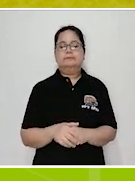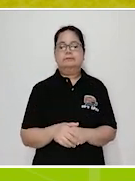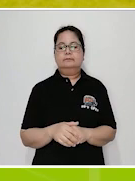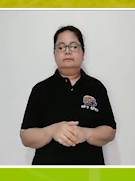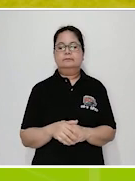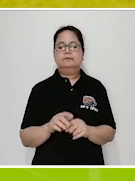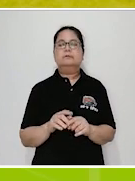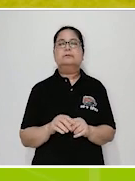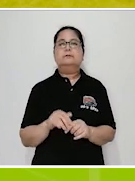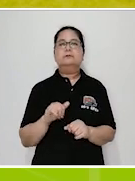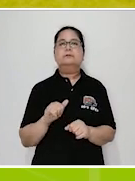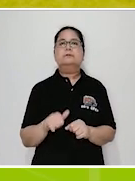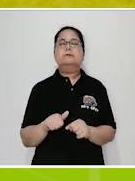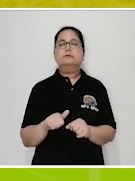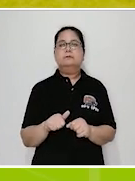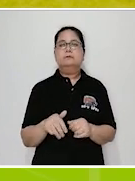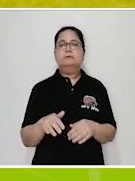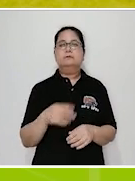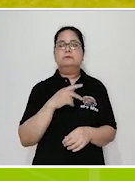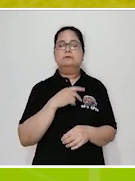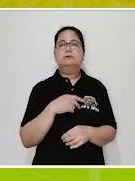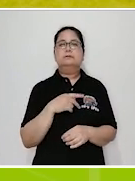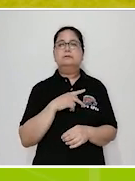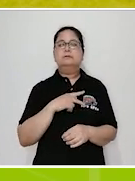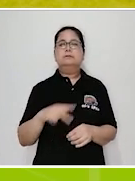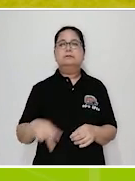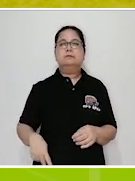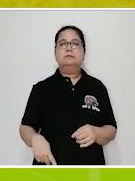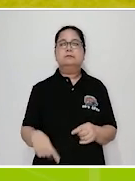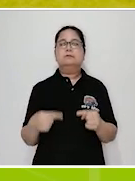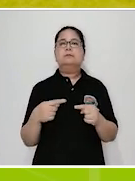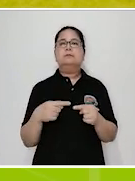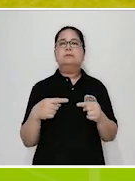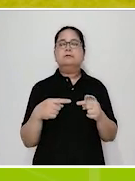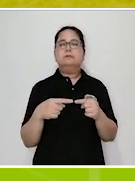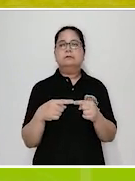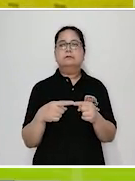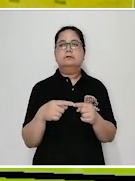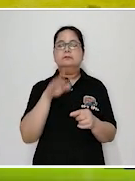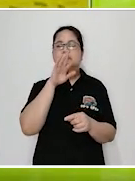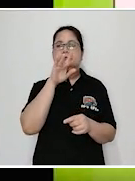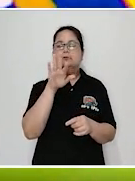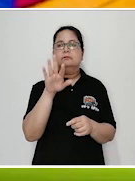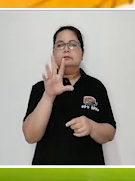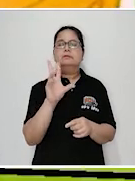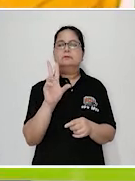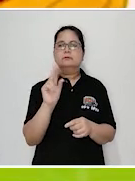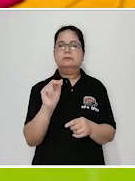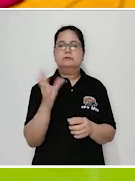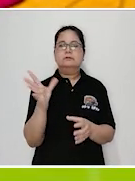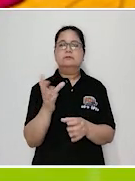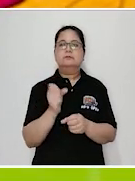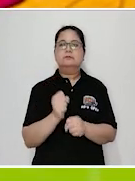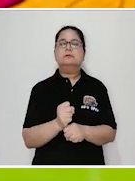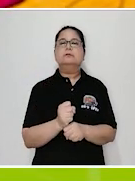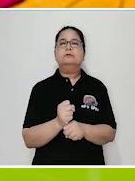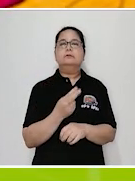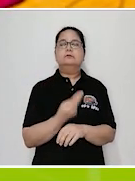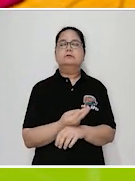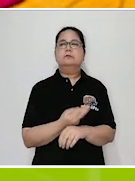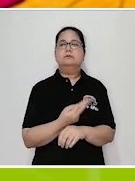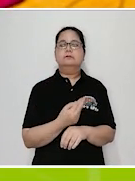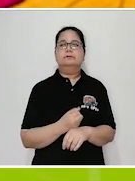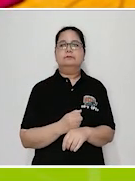But still, the princess fought very hard with the dragon, but they could not get the